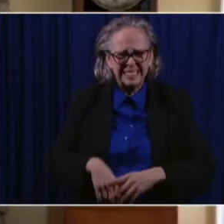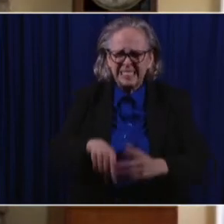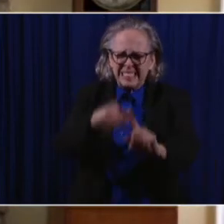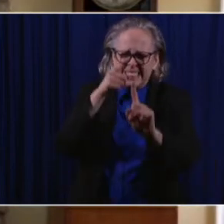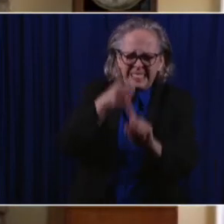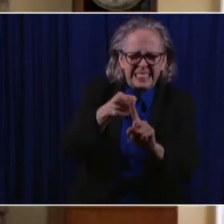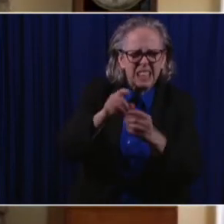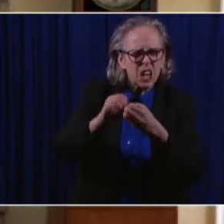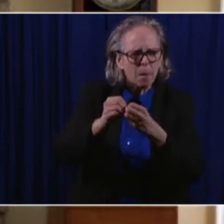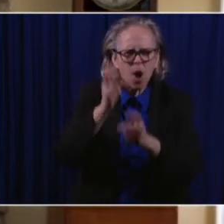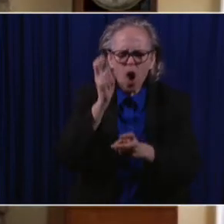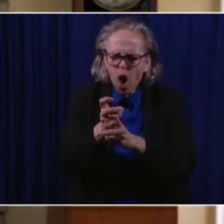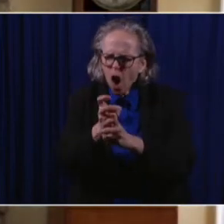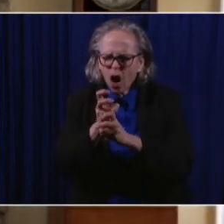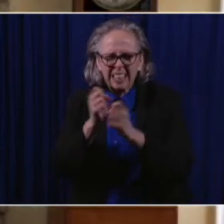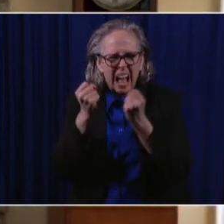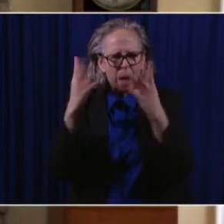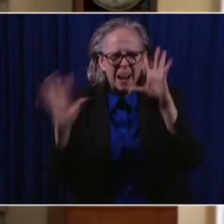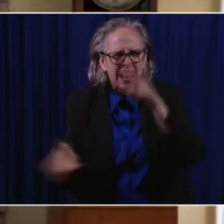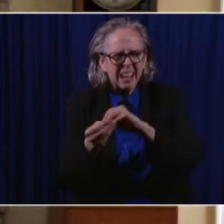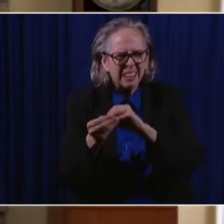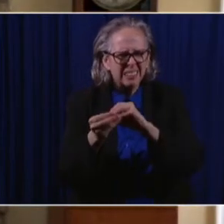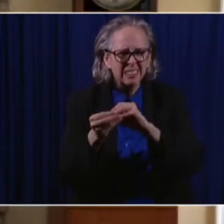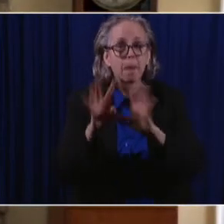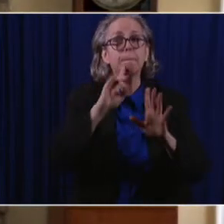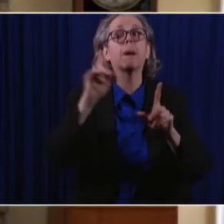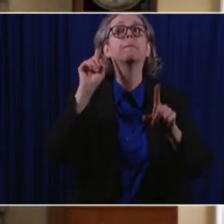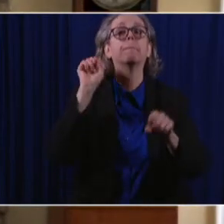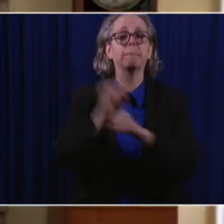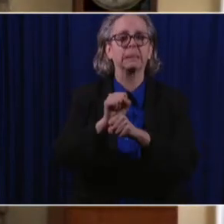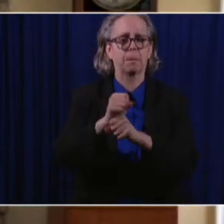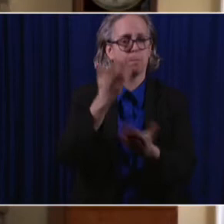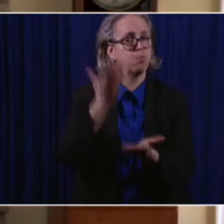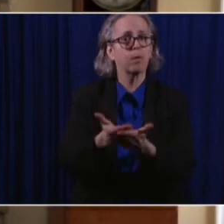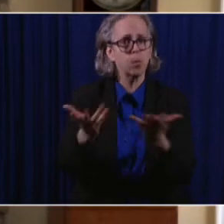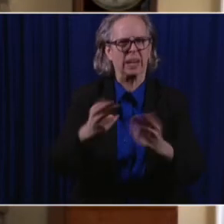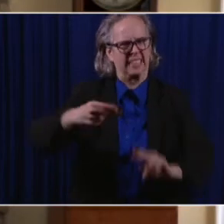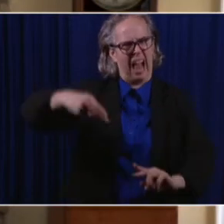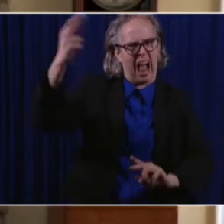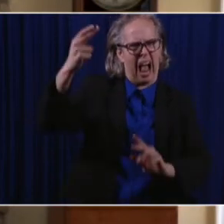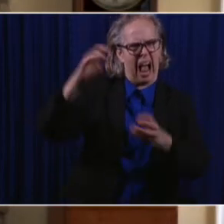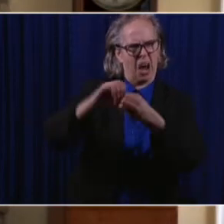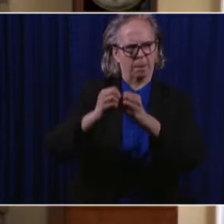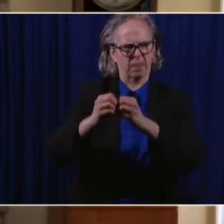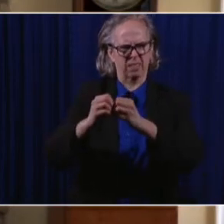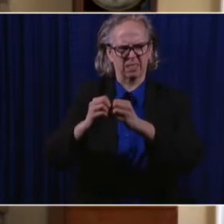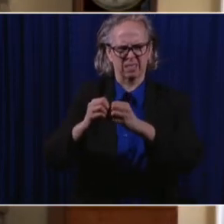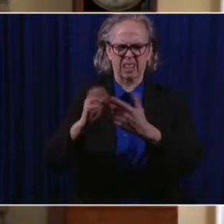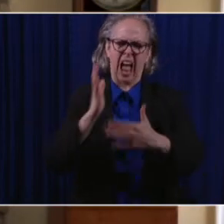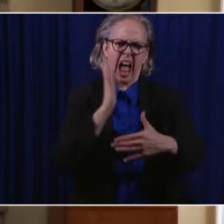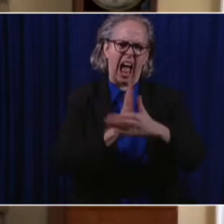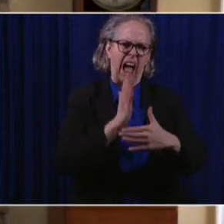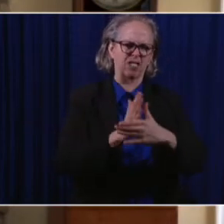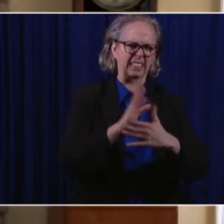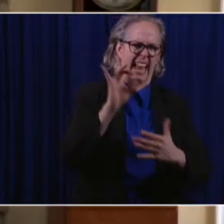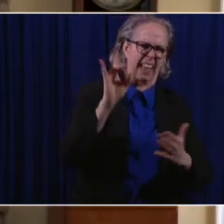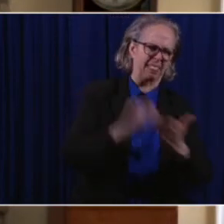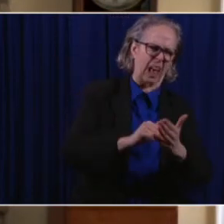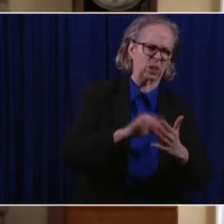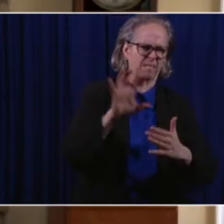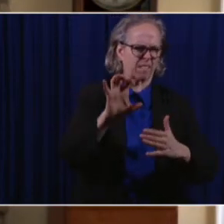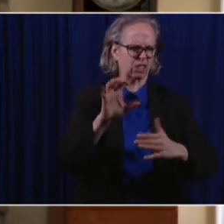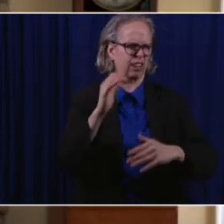high, and it's number has been averaging about 8,500 cases per day.